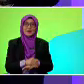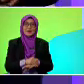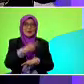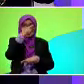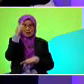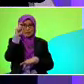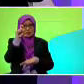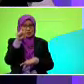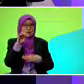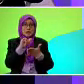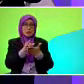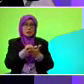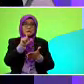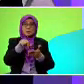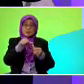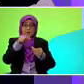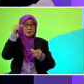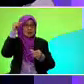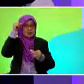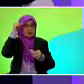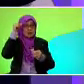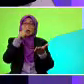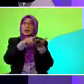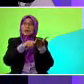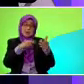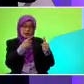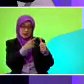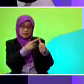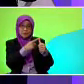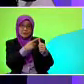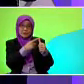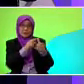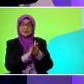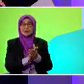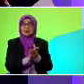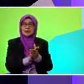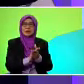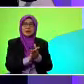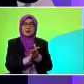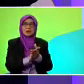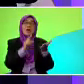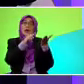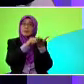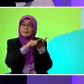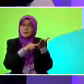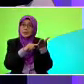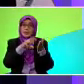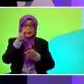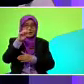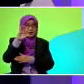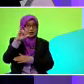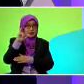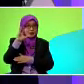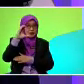Okay, firstly, what is microorganism? I think everyone at this moment you have known already